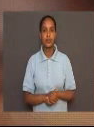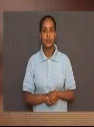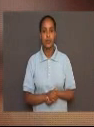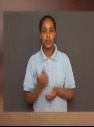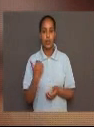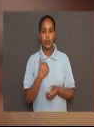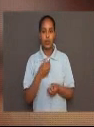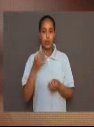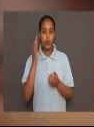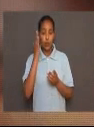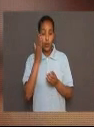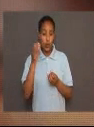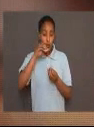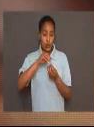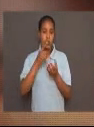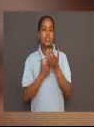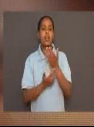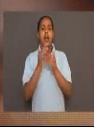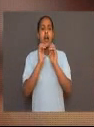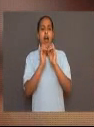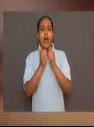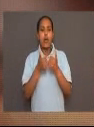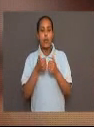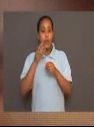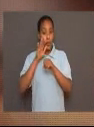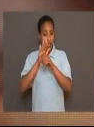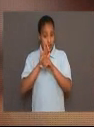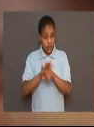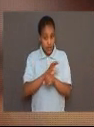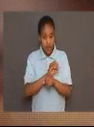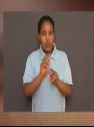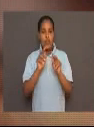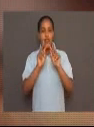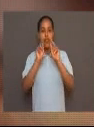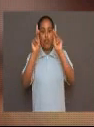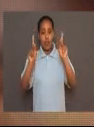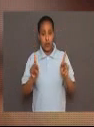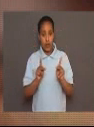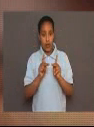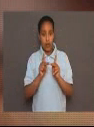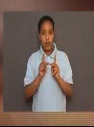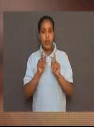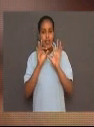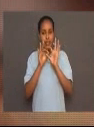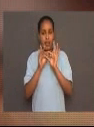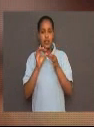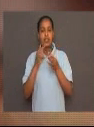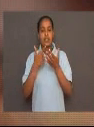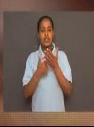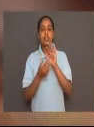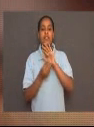We will also discuss how pressure and volume tie into these